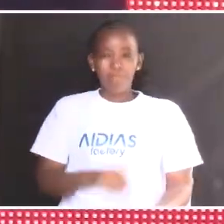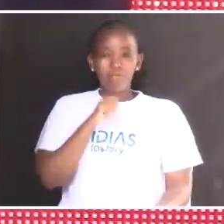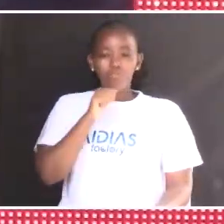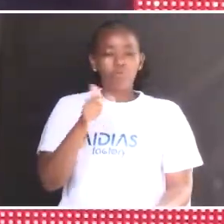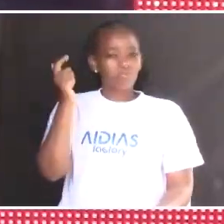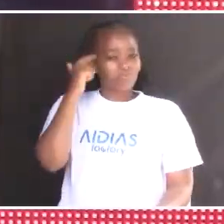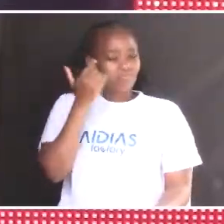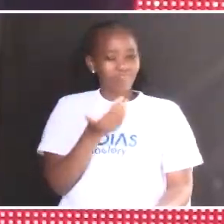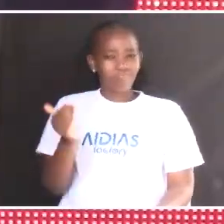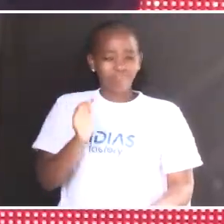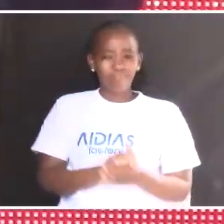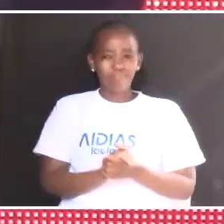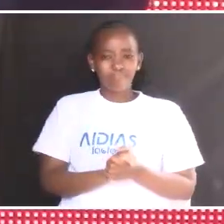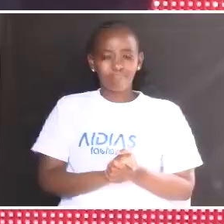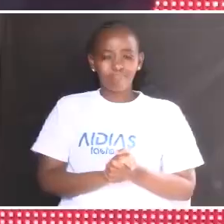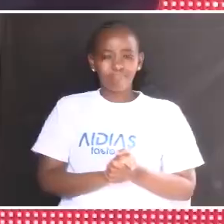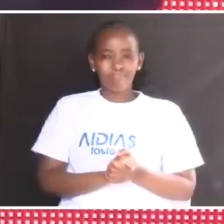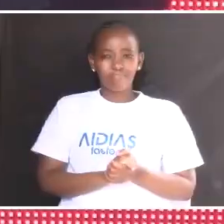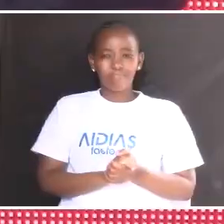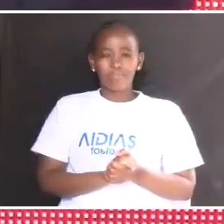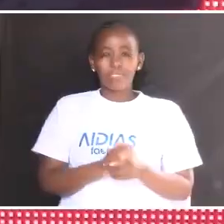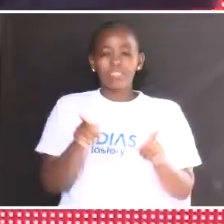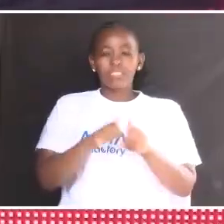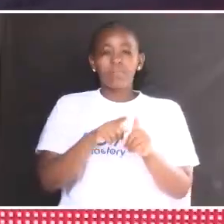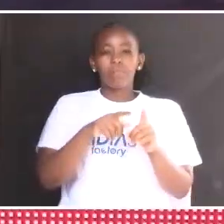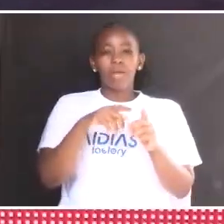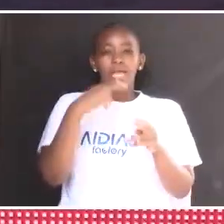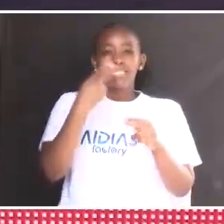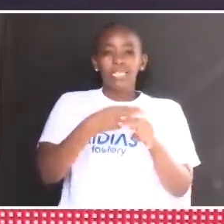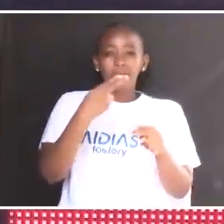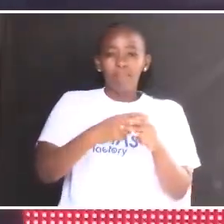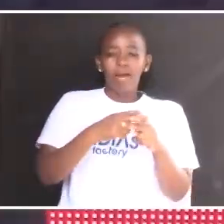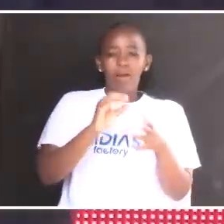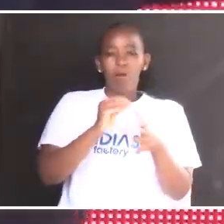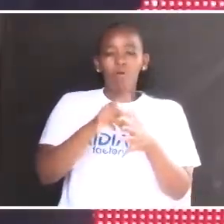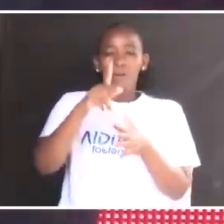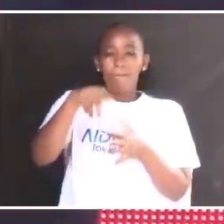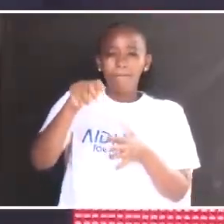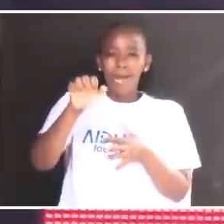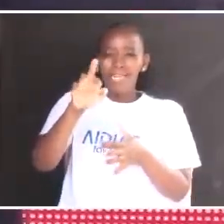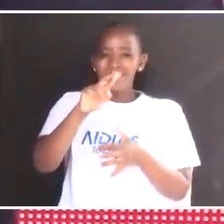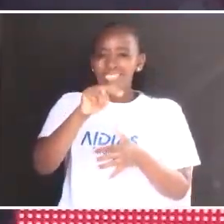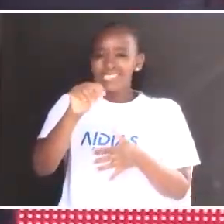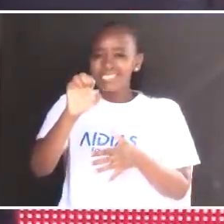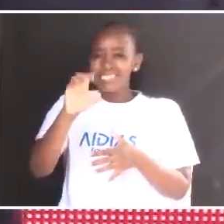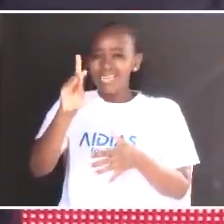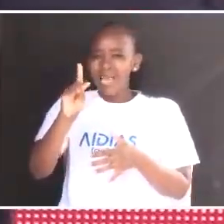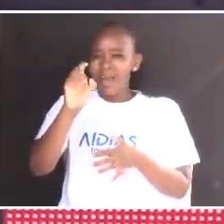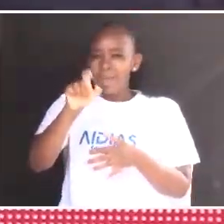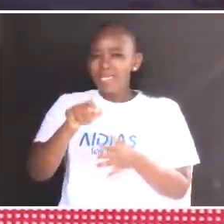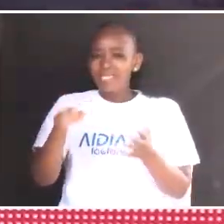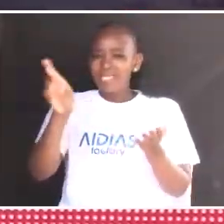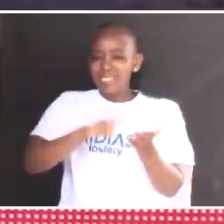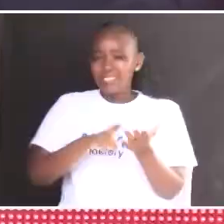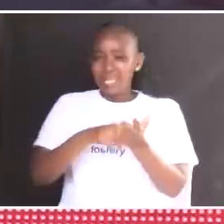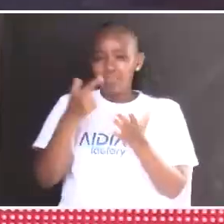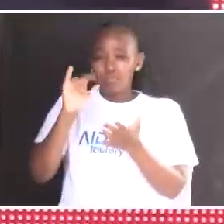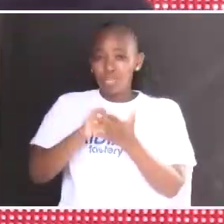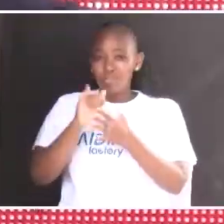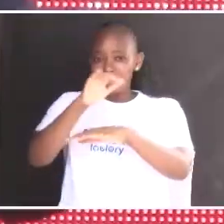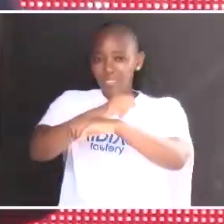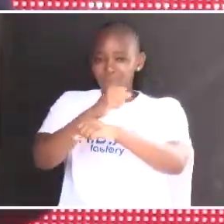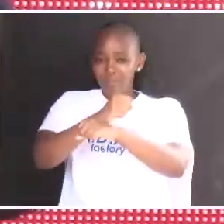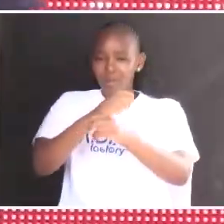industrial property, si kitu kama trademark, ama kitu kama patent, which you must register for you to get permission, protection.